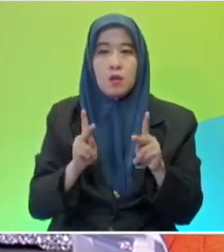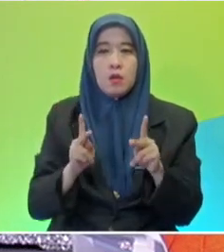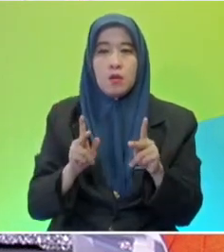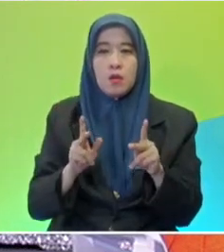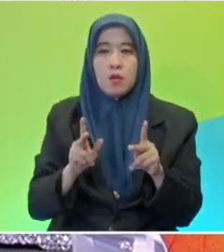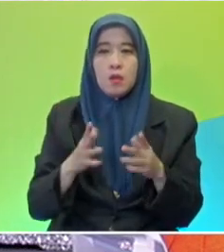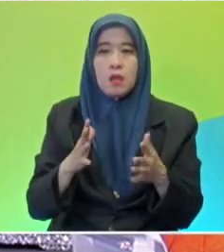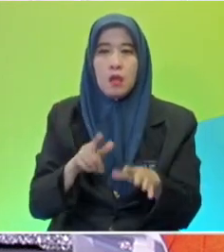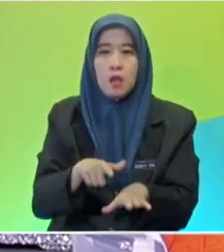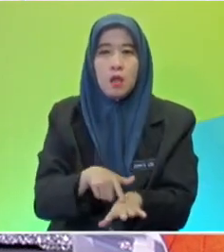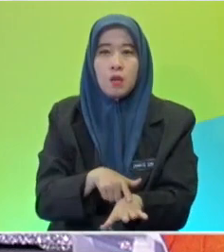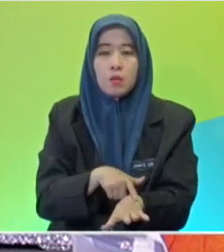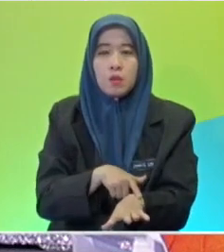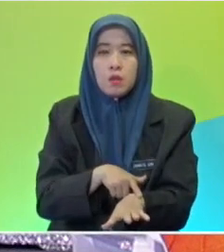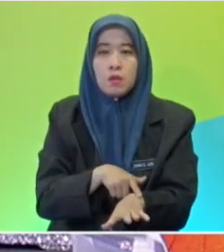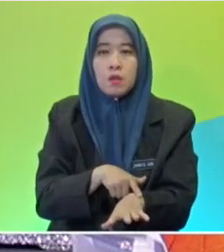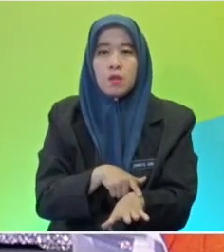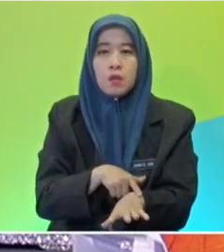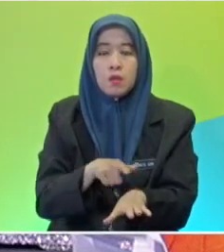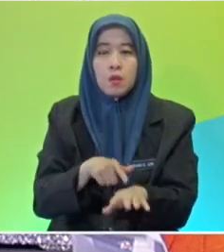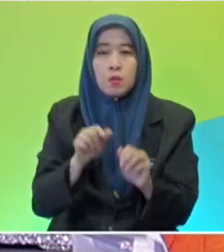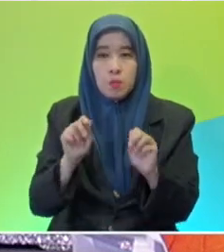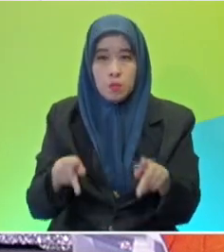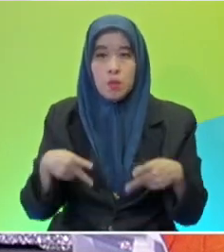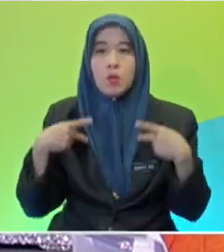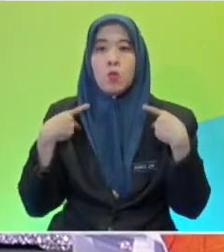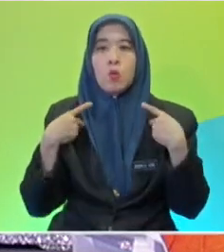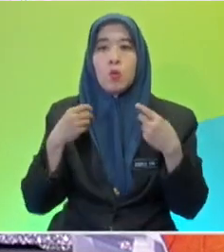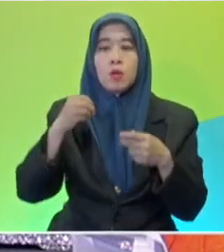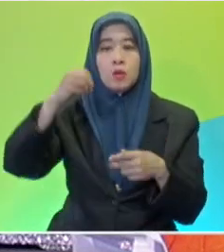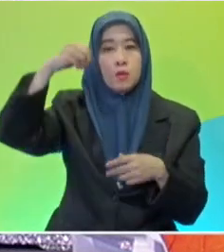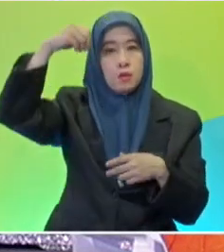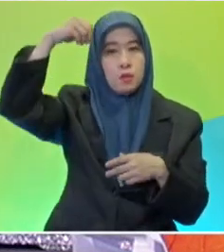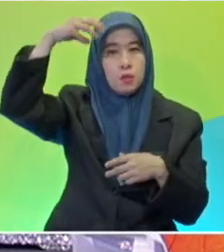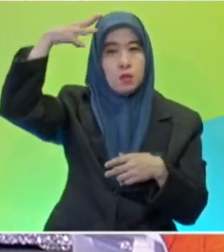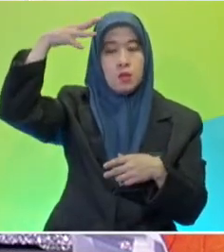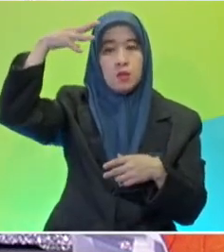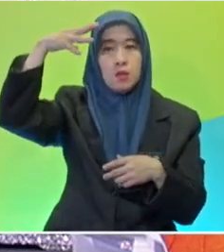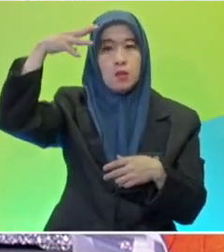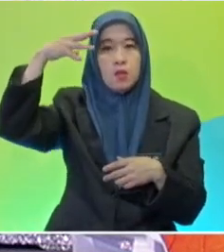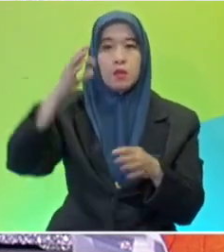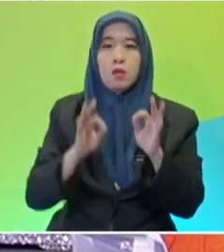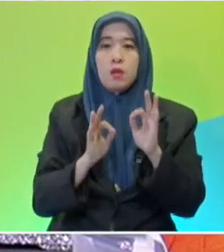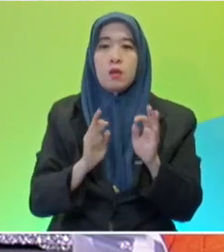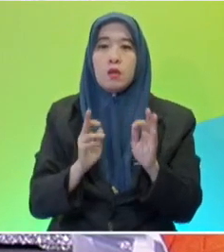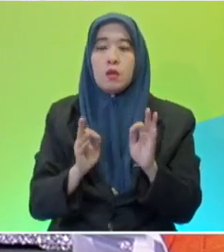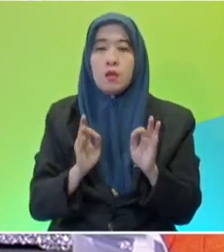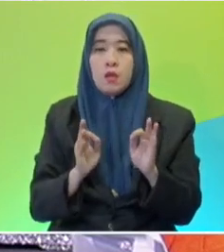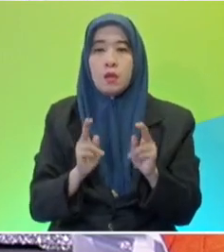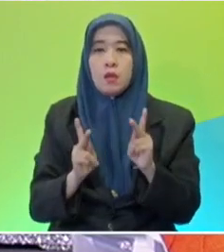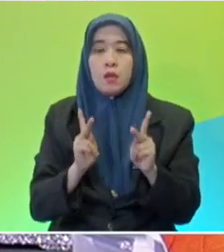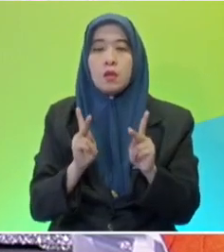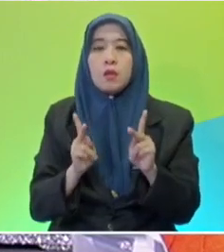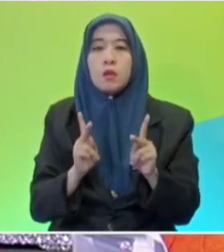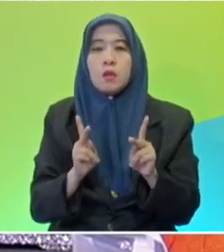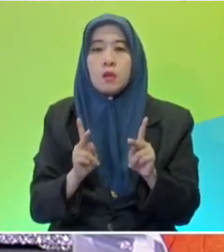think they need sunlight, and they also they need sunlight. So I think if we don't put it out in the sun,